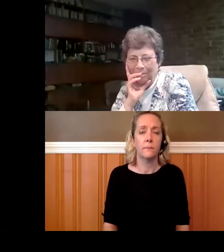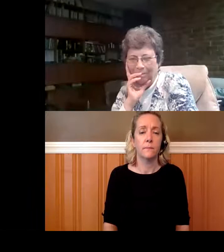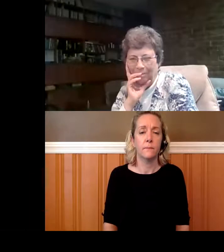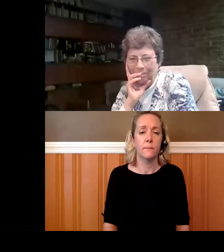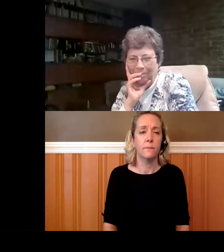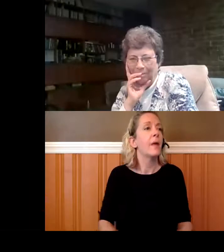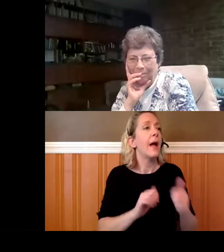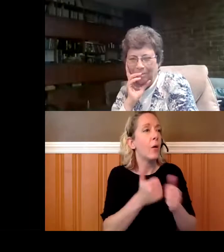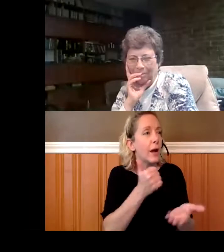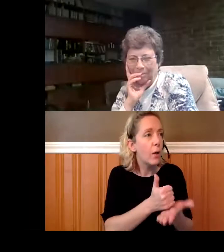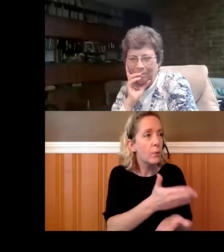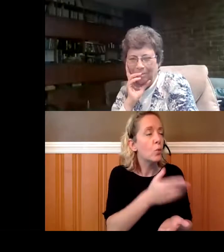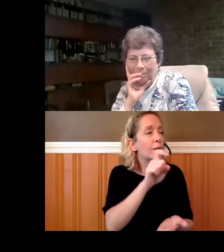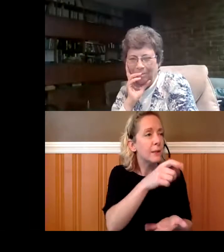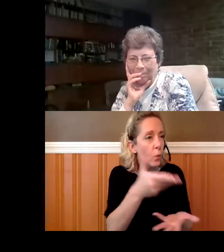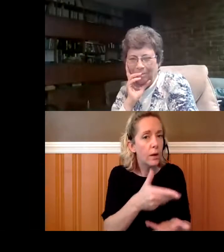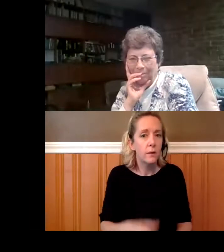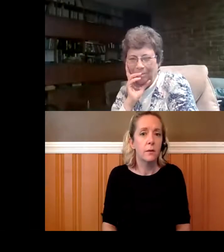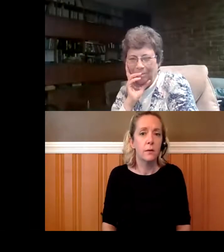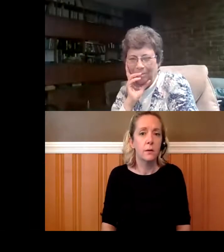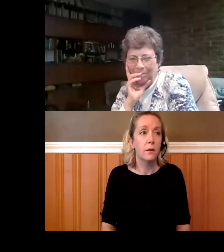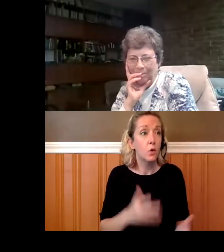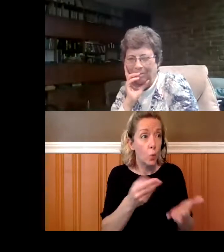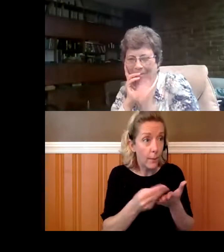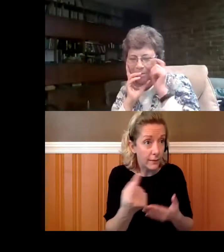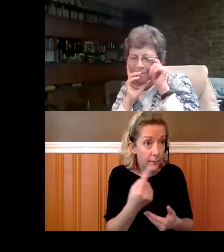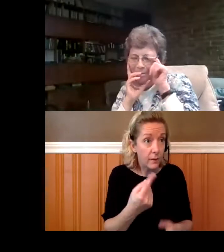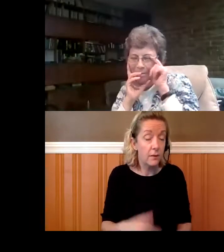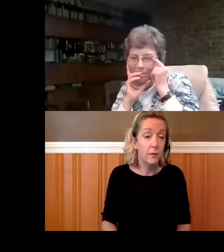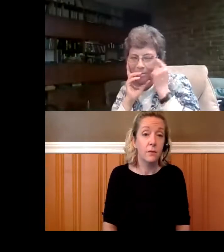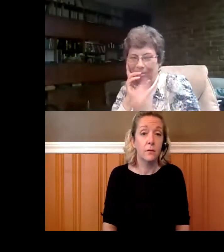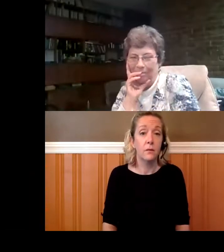How can I help you? What do you need? You want to buy something?